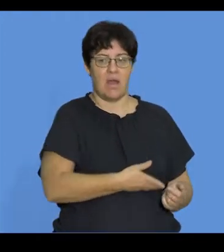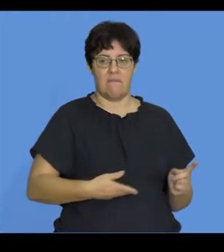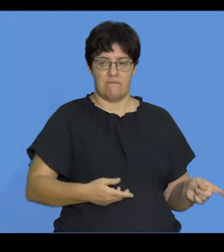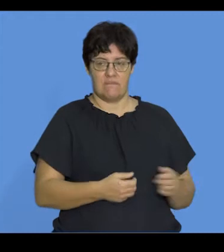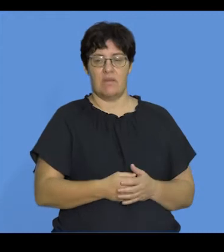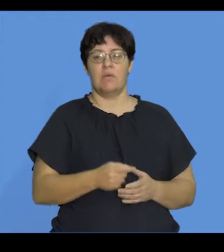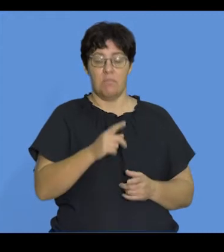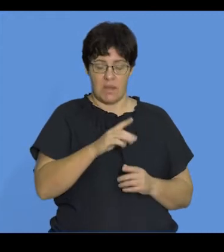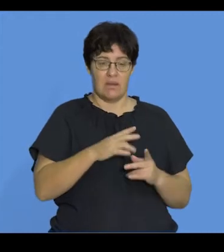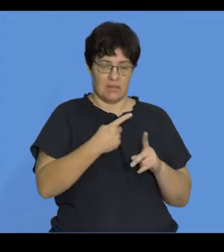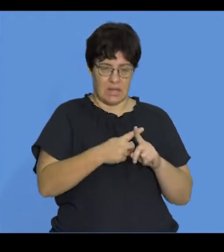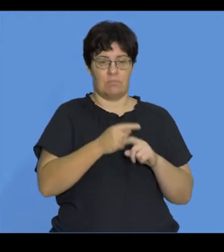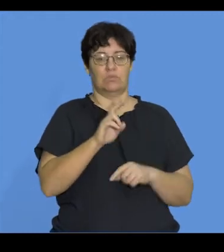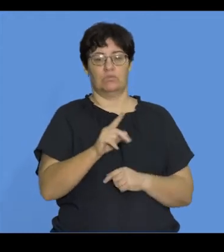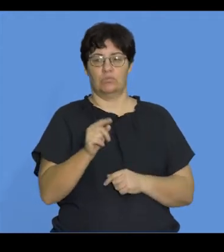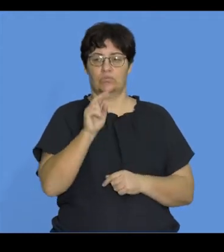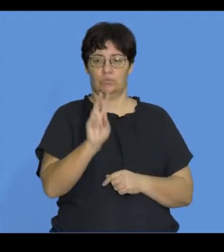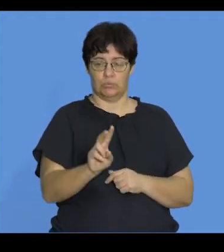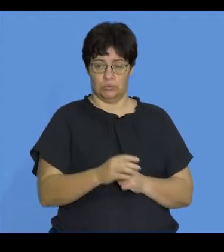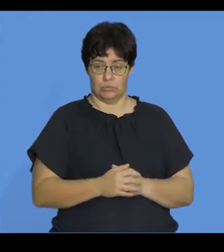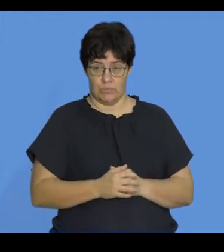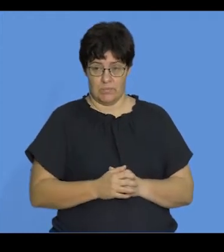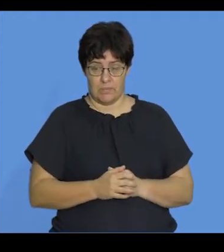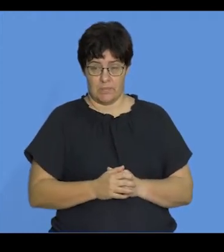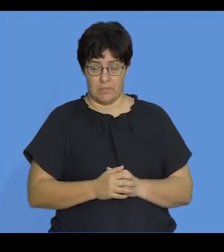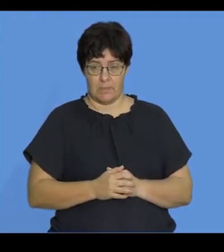number, which is 2. So initially,